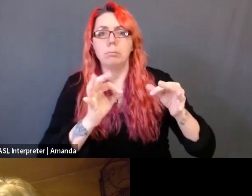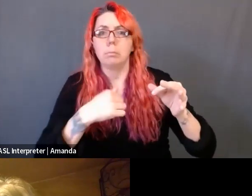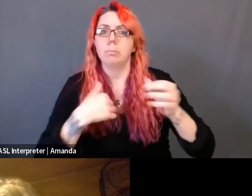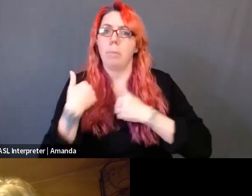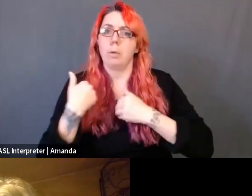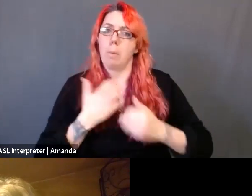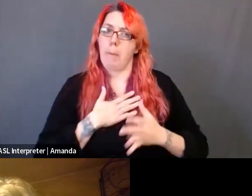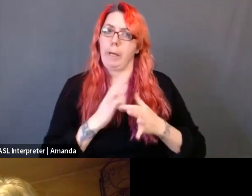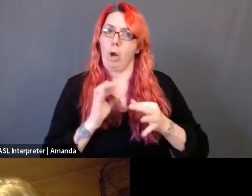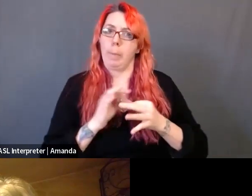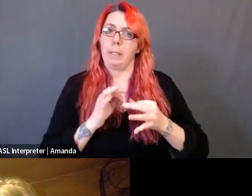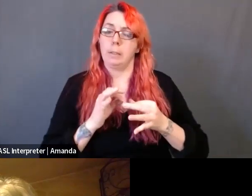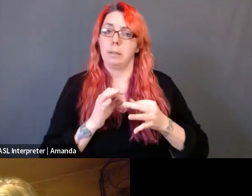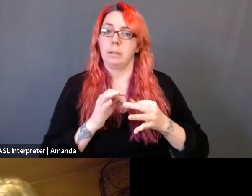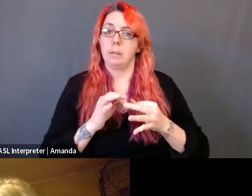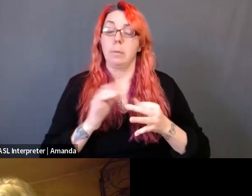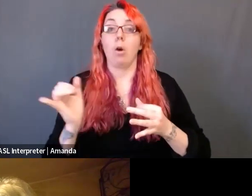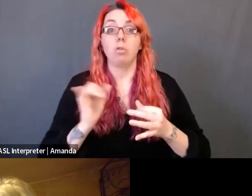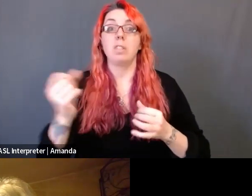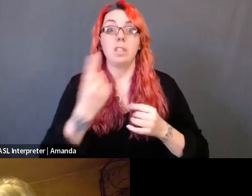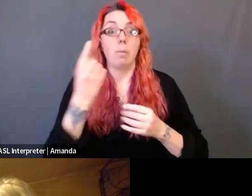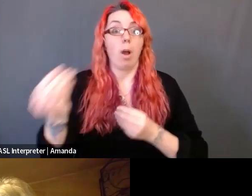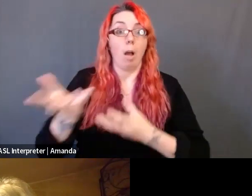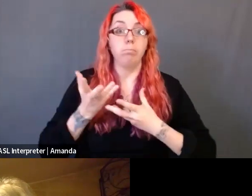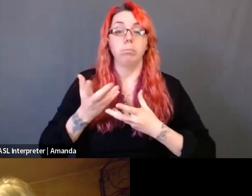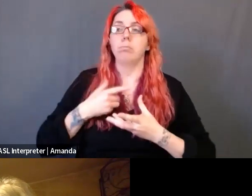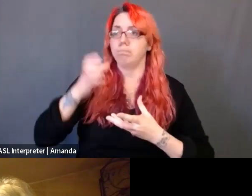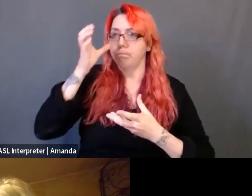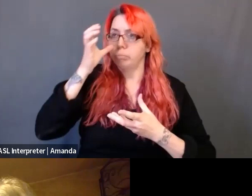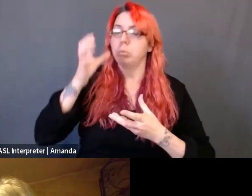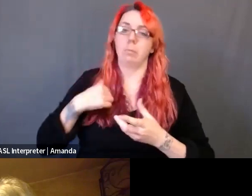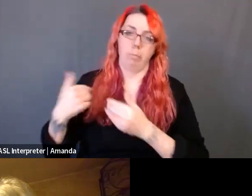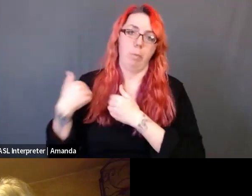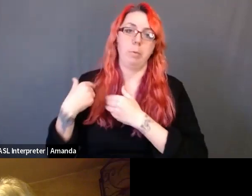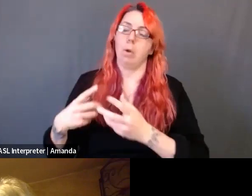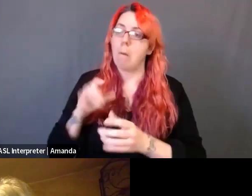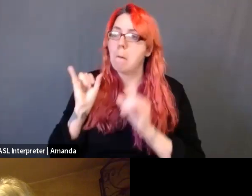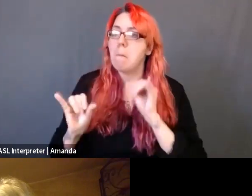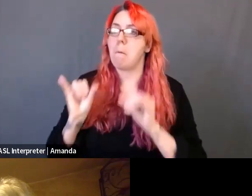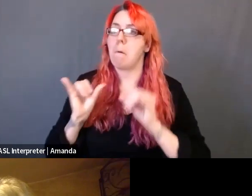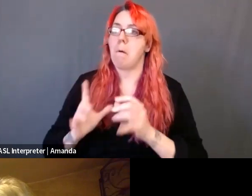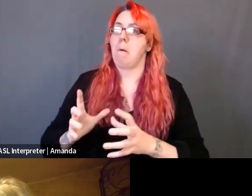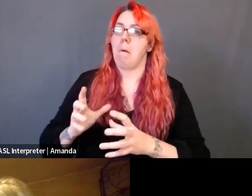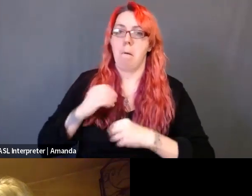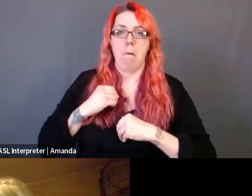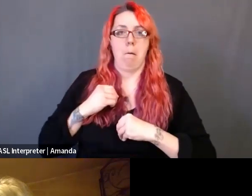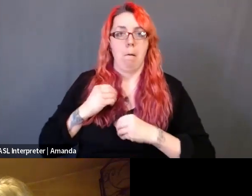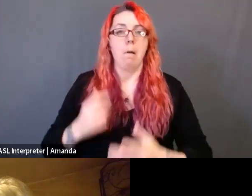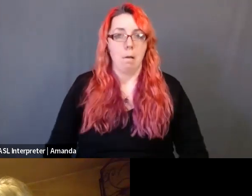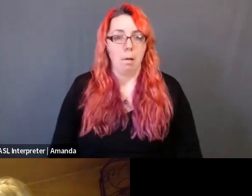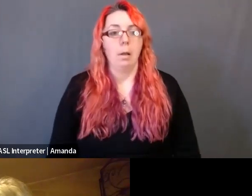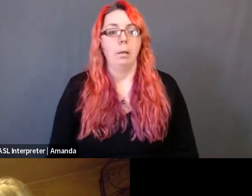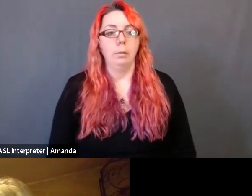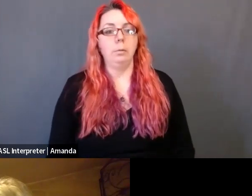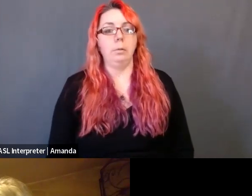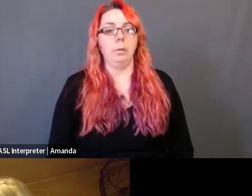performative? Are we just doing it? And, you know, lately I've been listening to a lot of news and reading a lot about this idea of people's engagement with the idea of woke and wokeism. Didn't